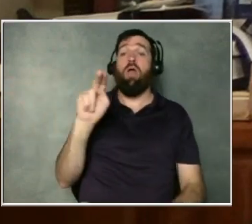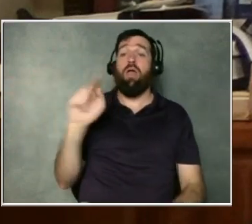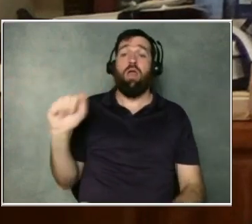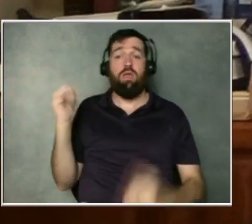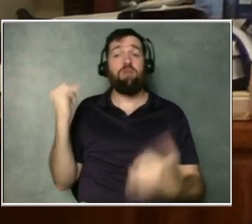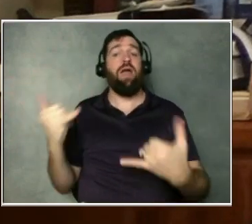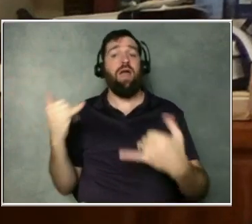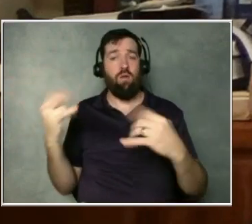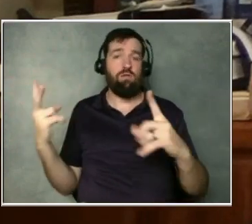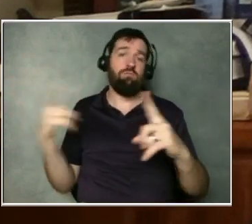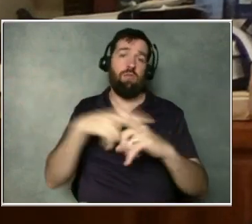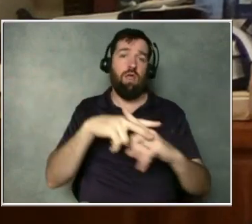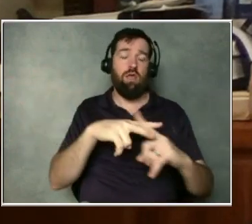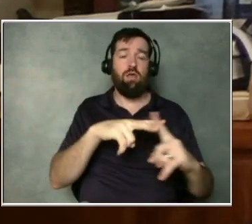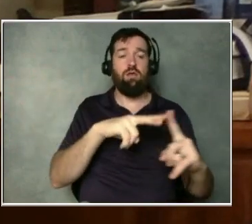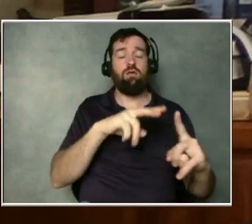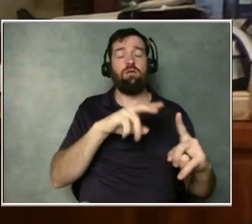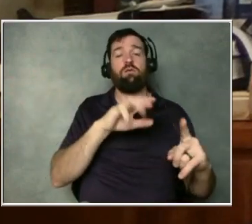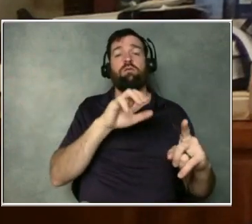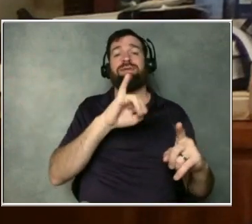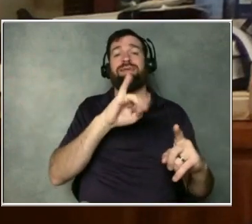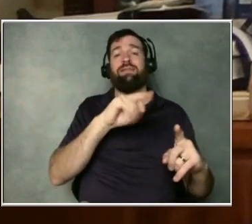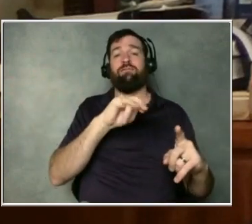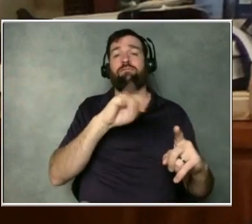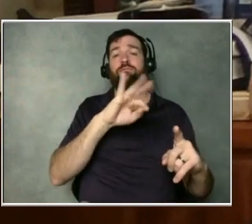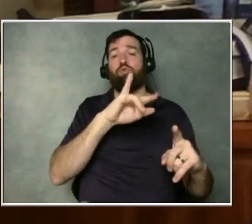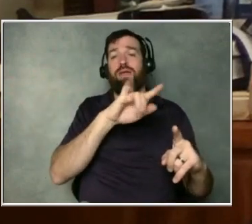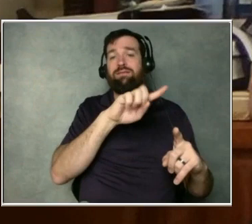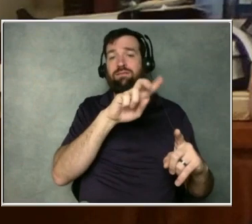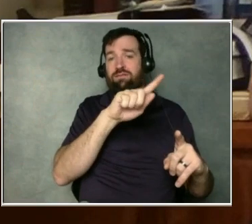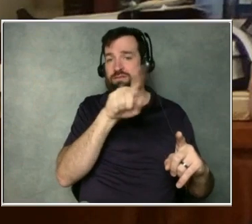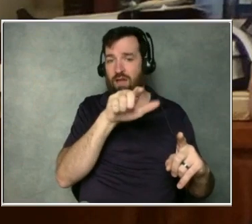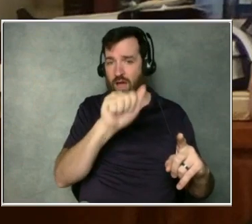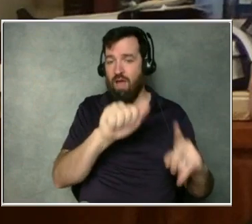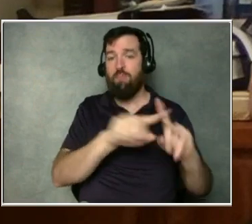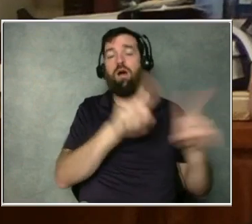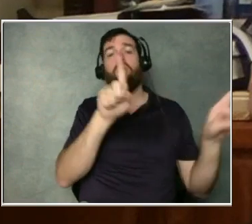being applied not only to influenza but to RSV,